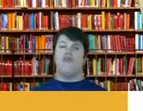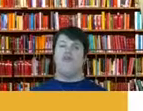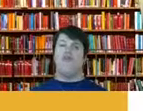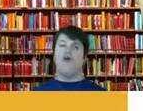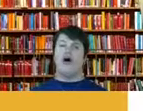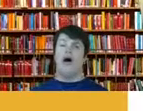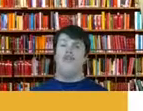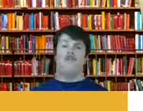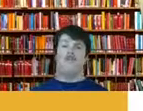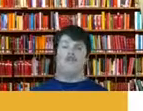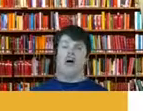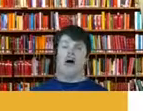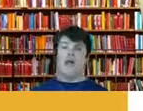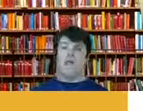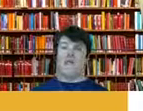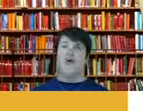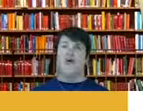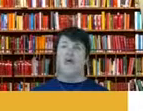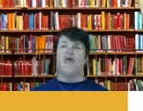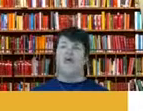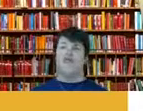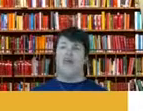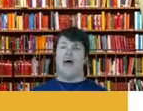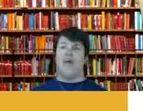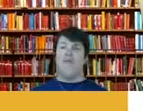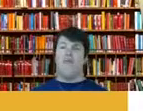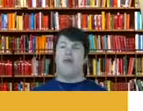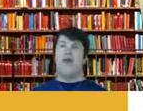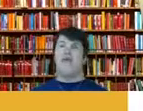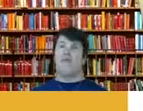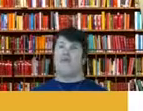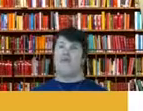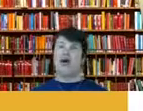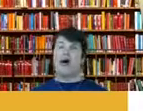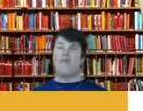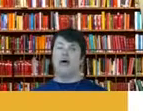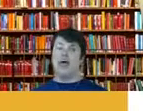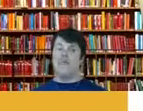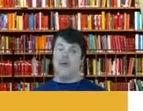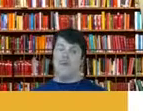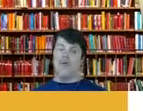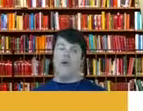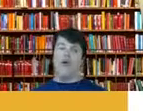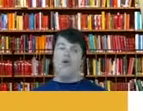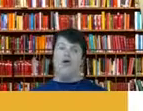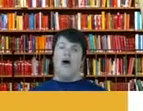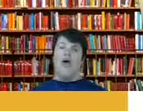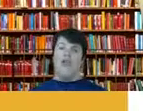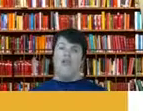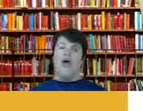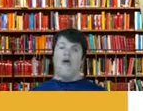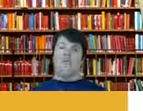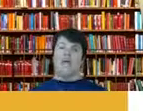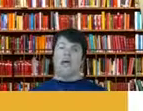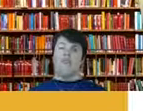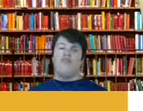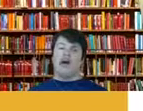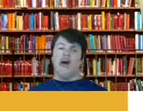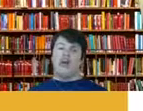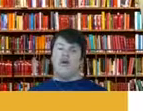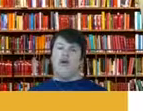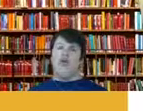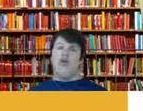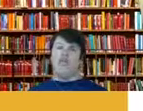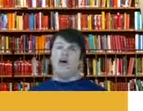material 400 times in order to then be able to comprehend it. There is an